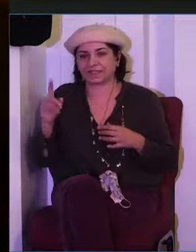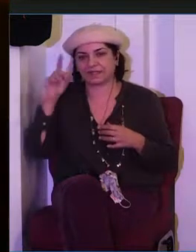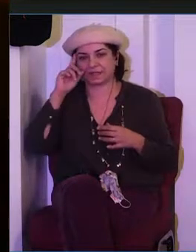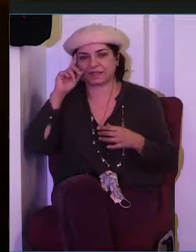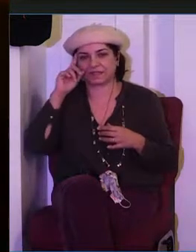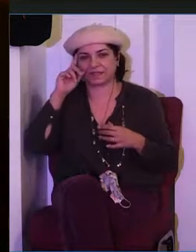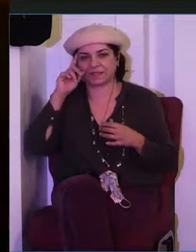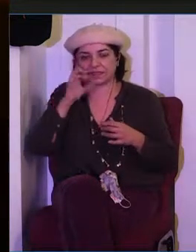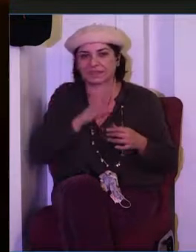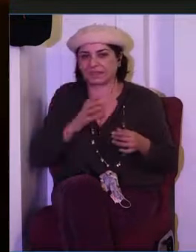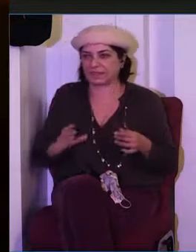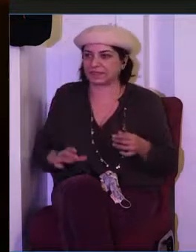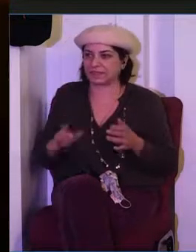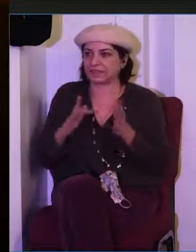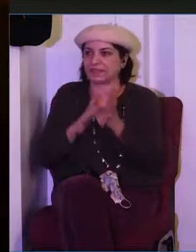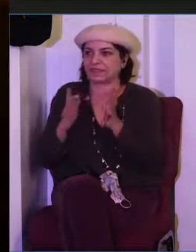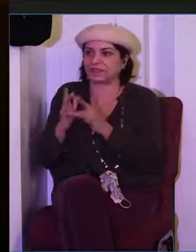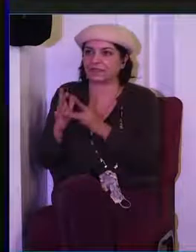All right.